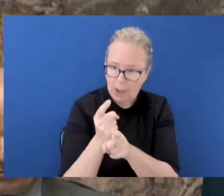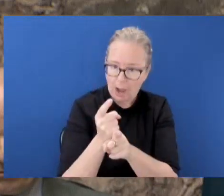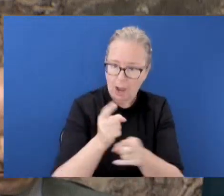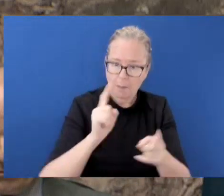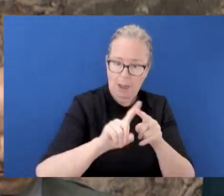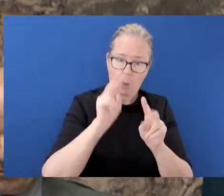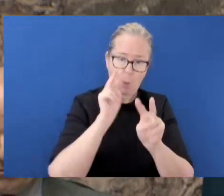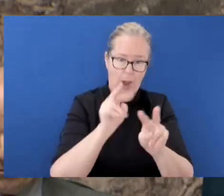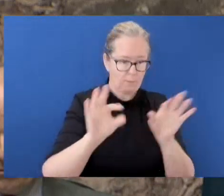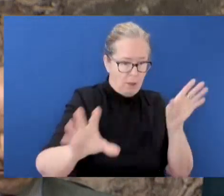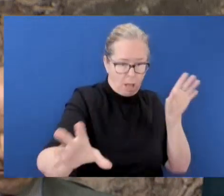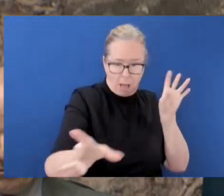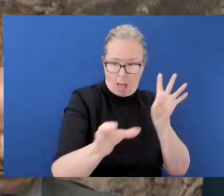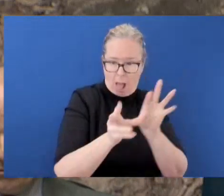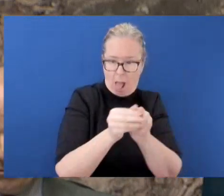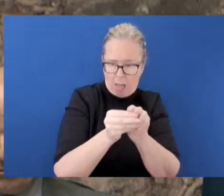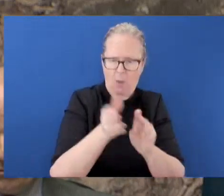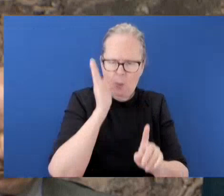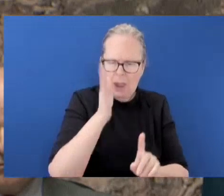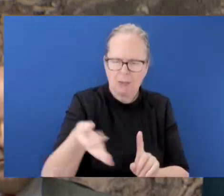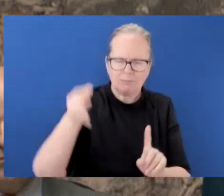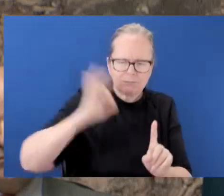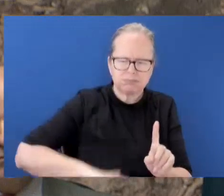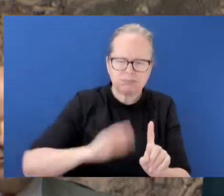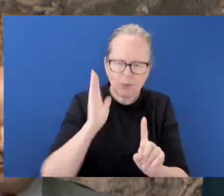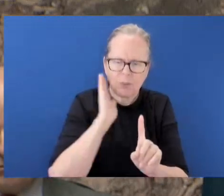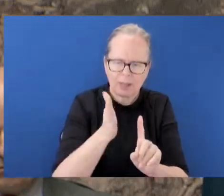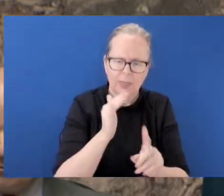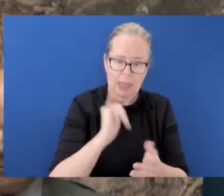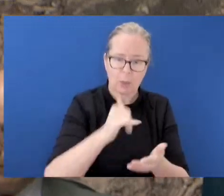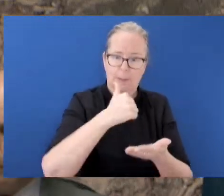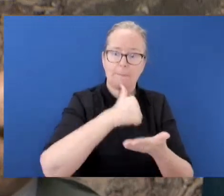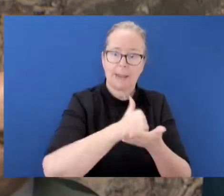affordability to help people in this province while things are tough.